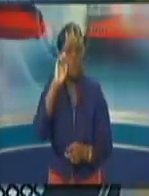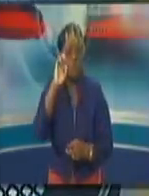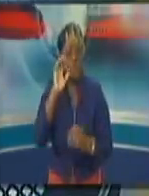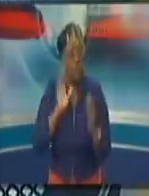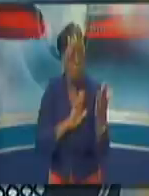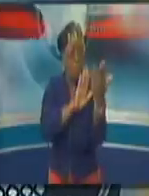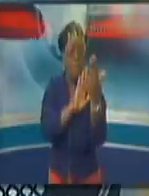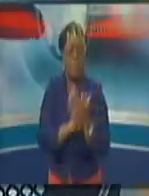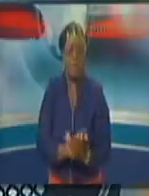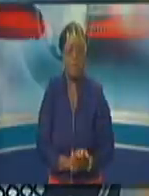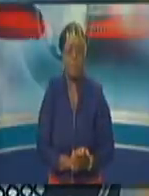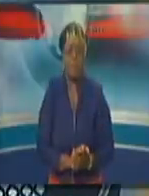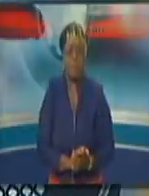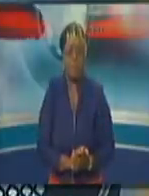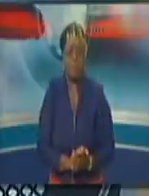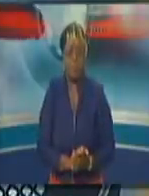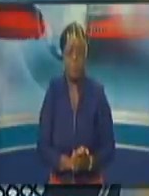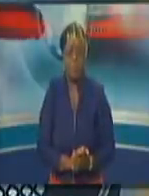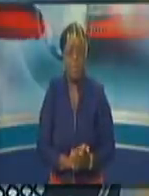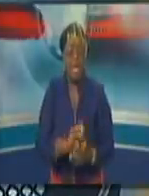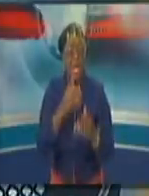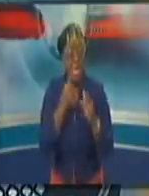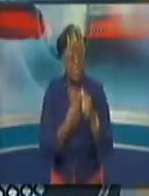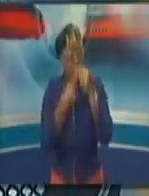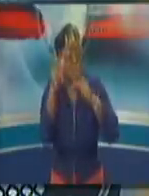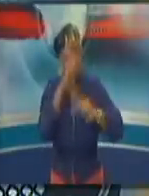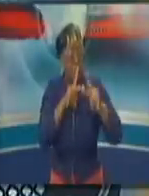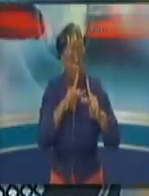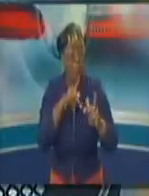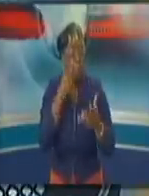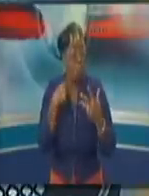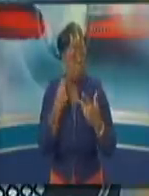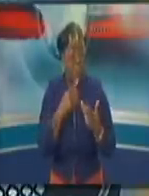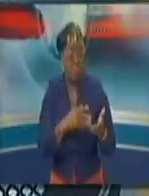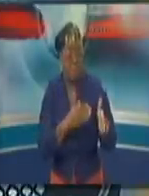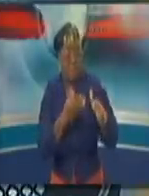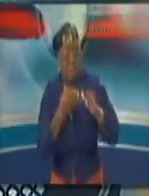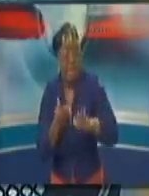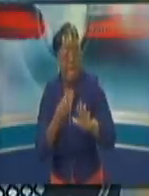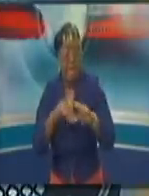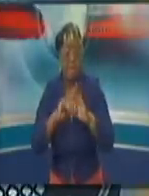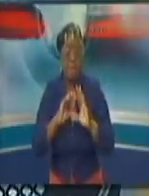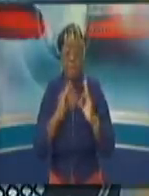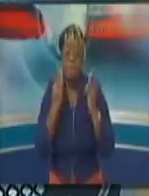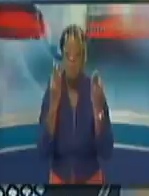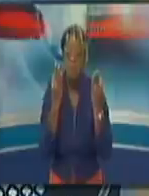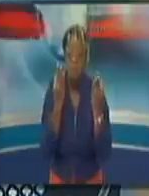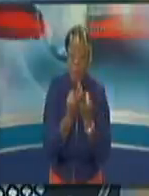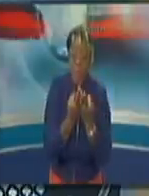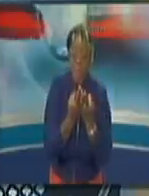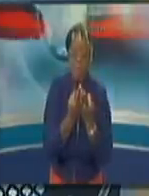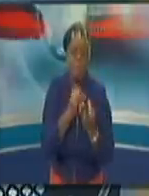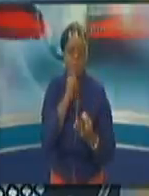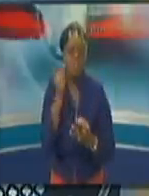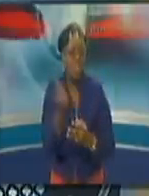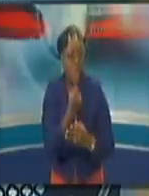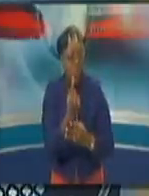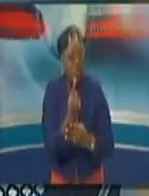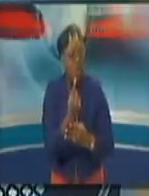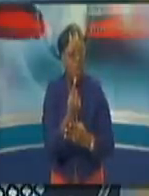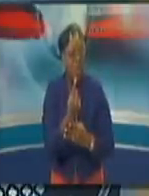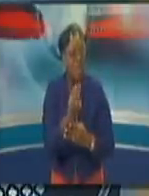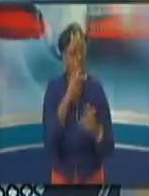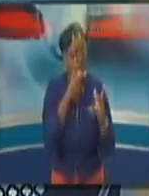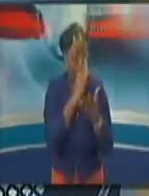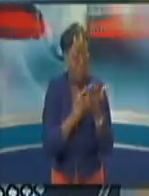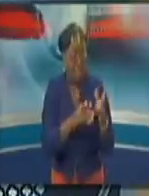particularly people who are dealing with loss and bereavement. And bereavement doesn't just apply to when there's a death, because we've all